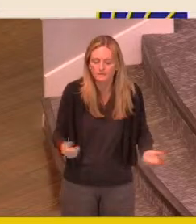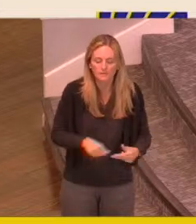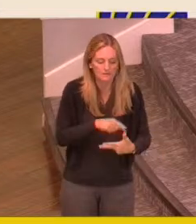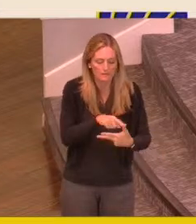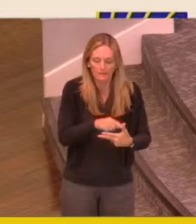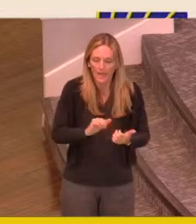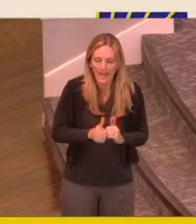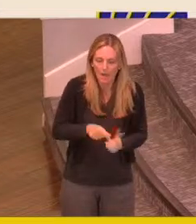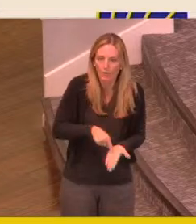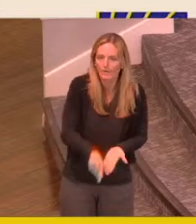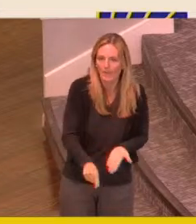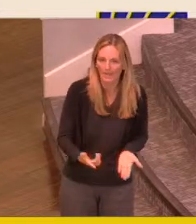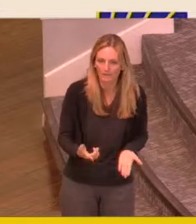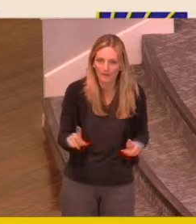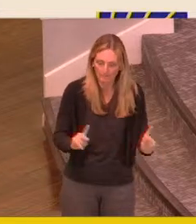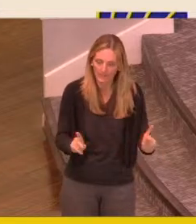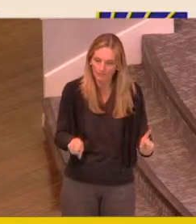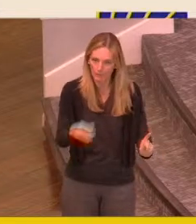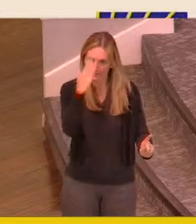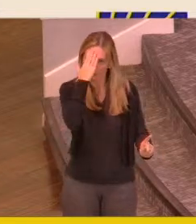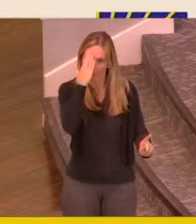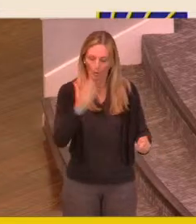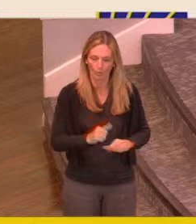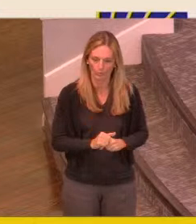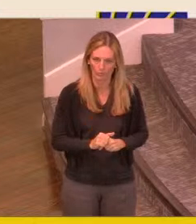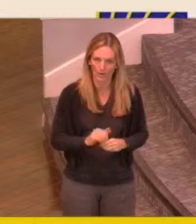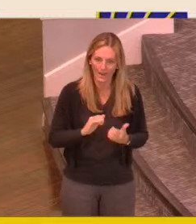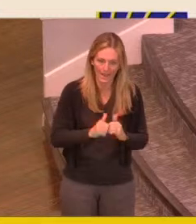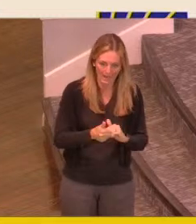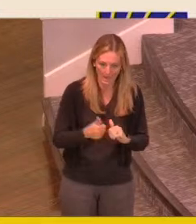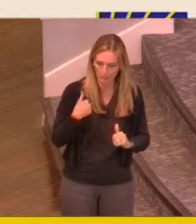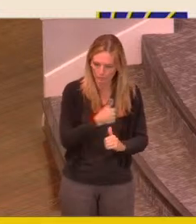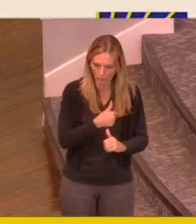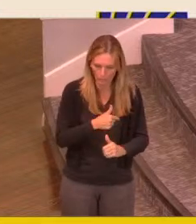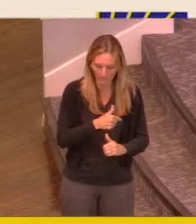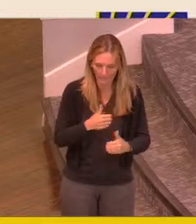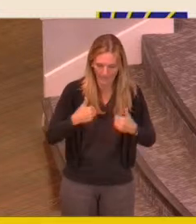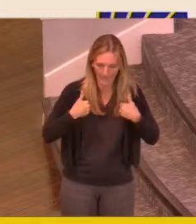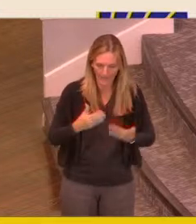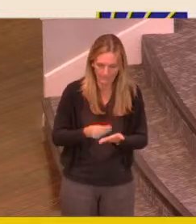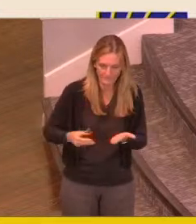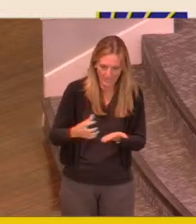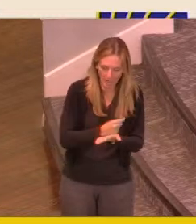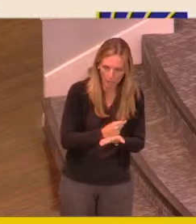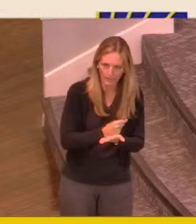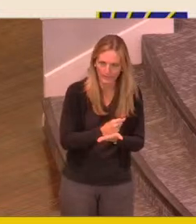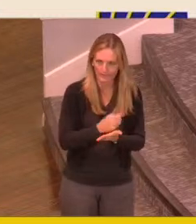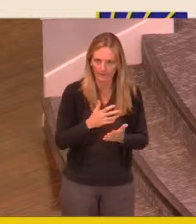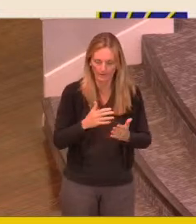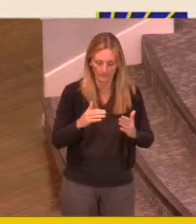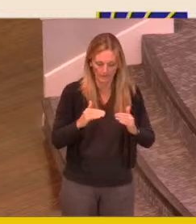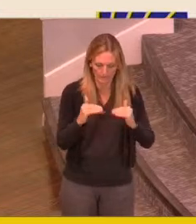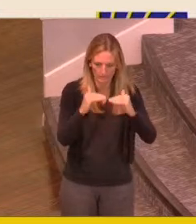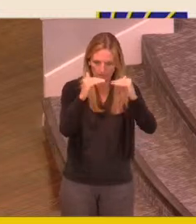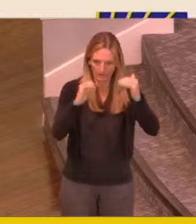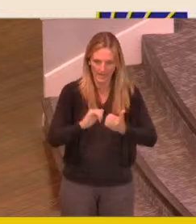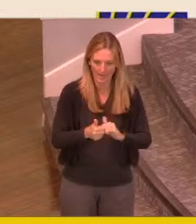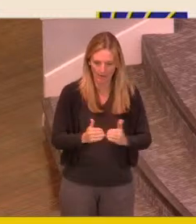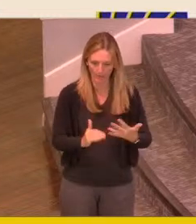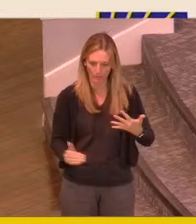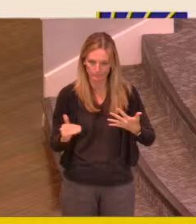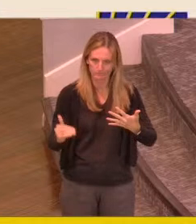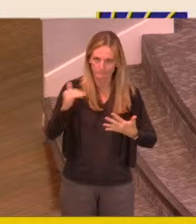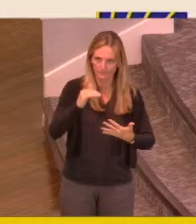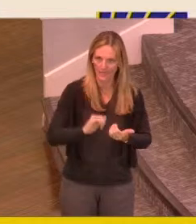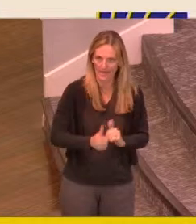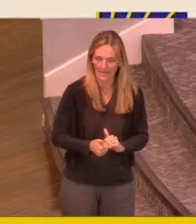paid, right? They need to know how they get placed on salary schedule and how they progress. And while we have